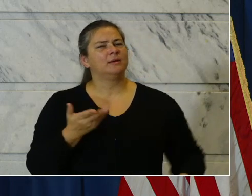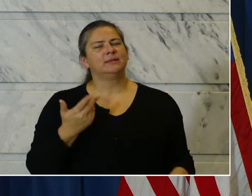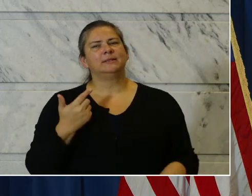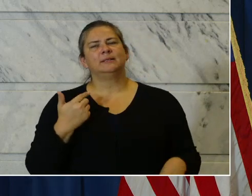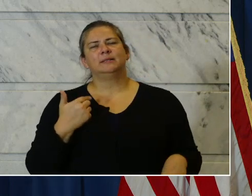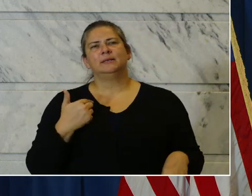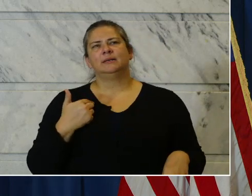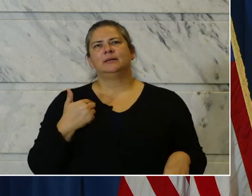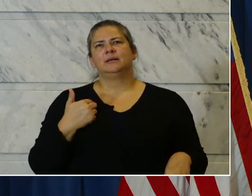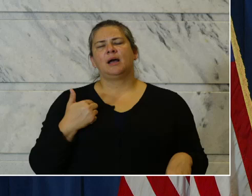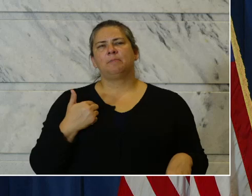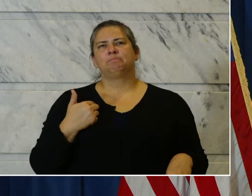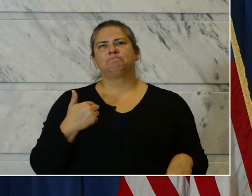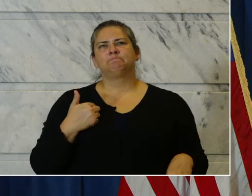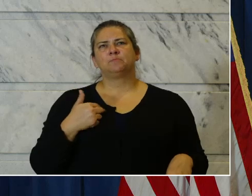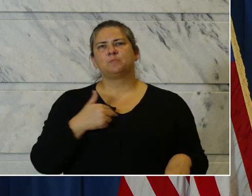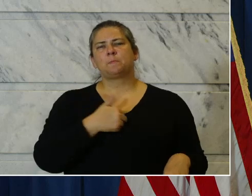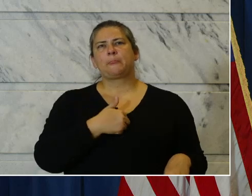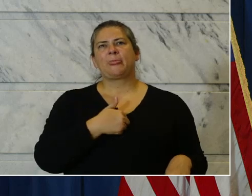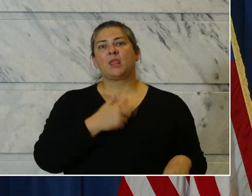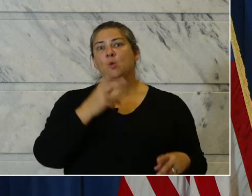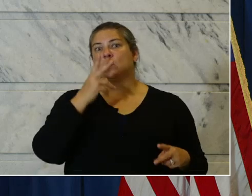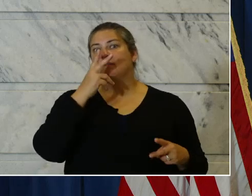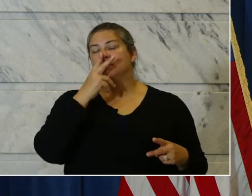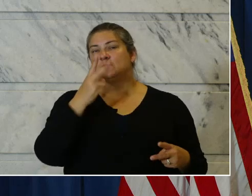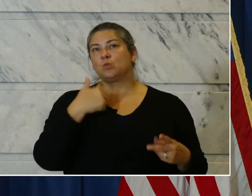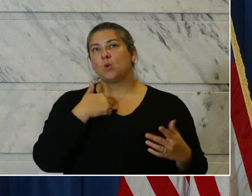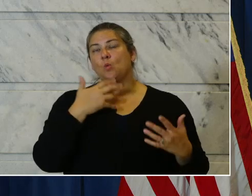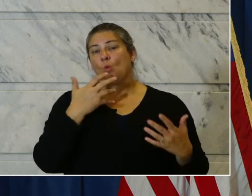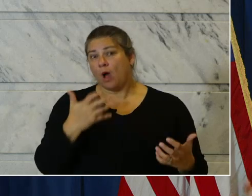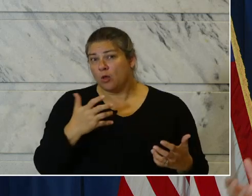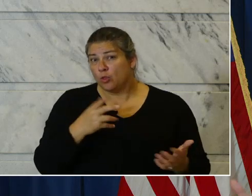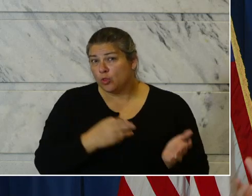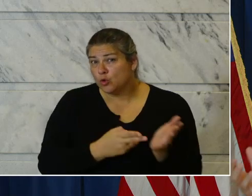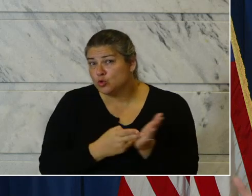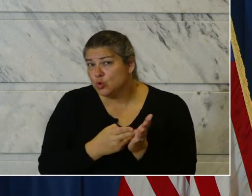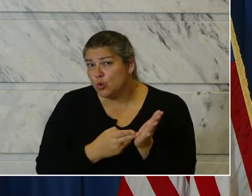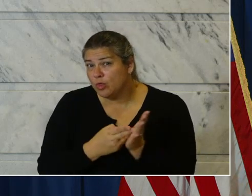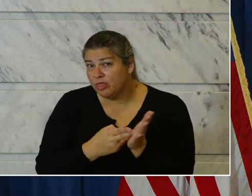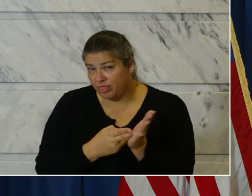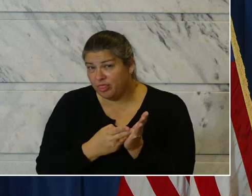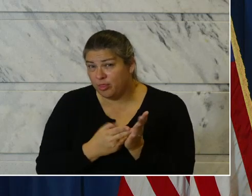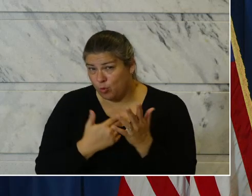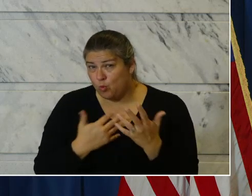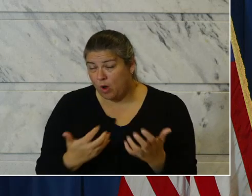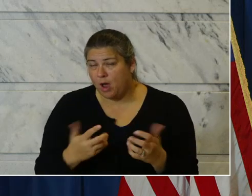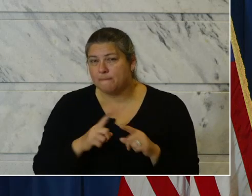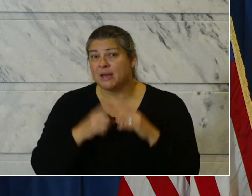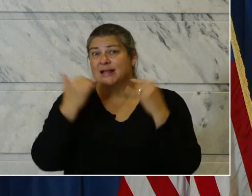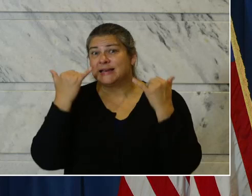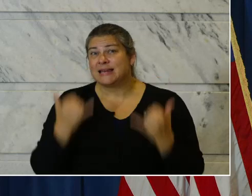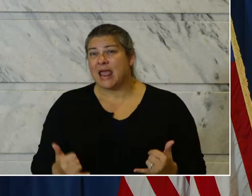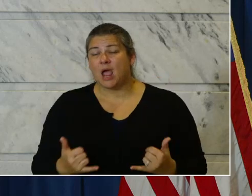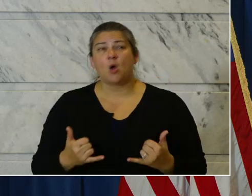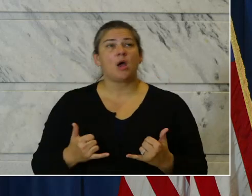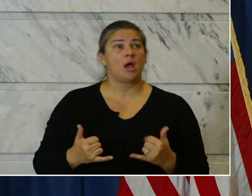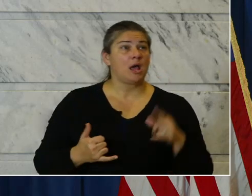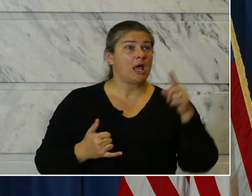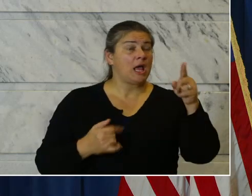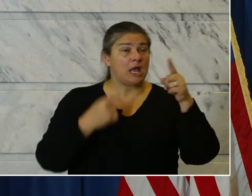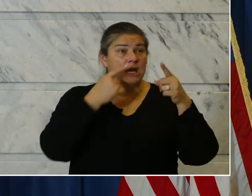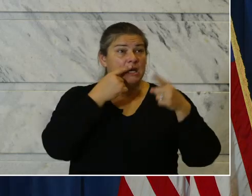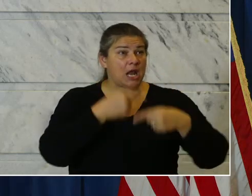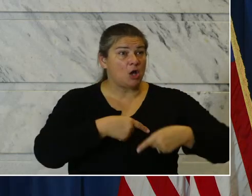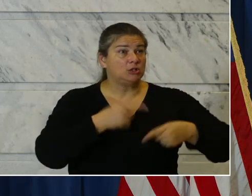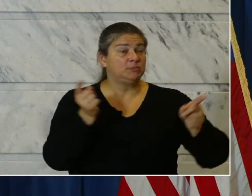not just a desire to see the truth, but we've now seen contradictory statements between the announcement of